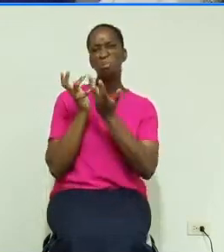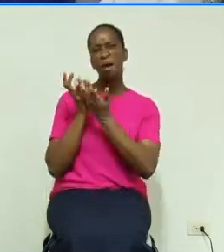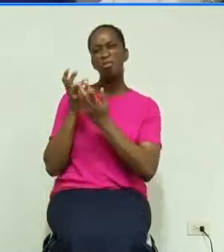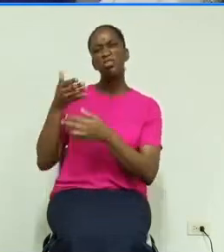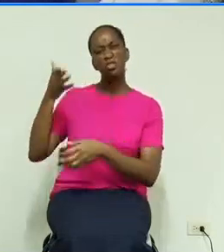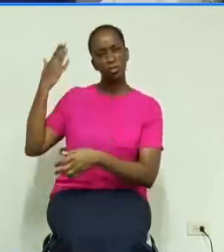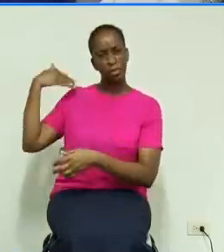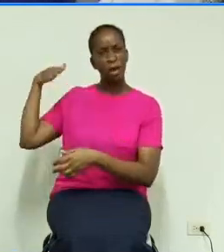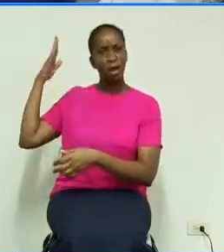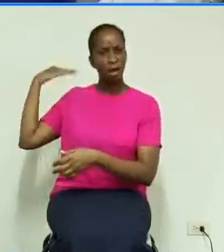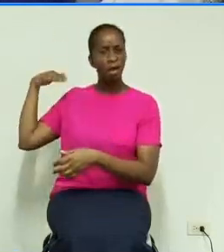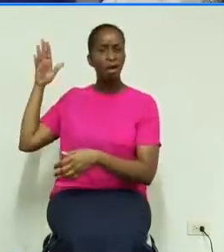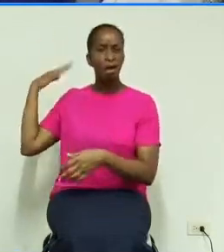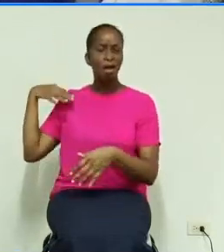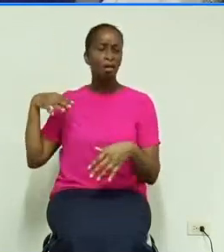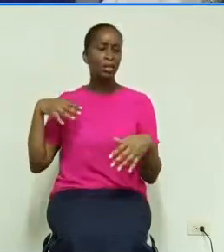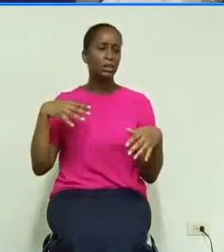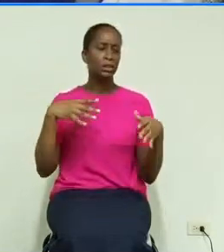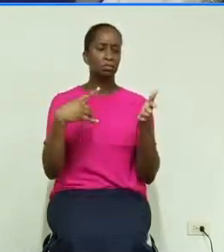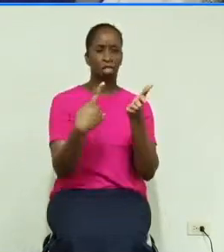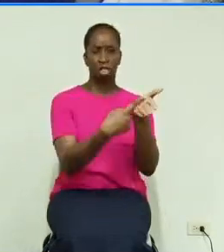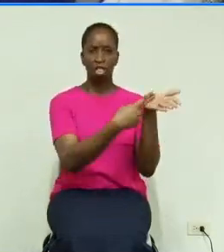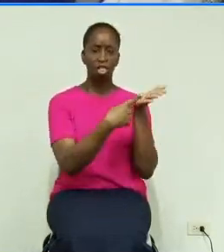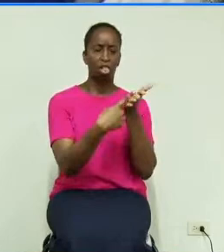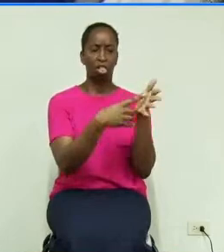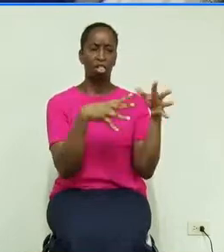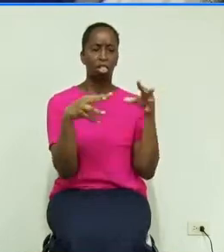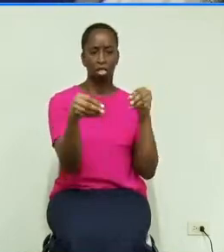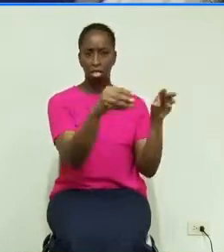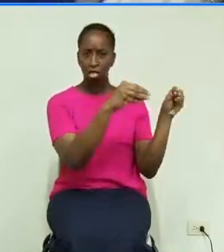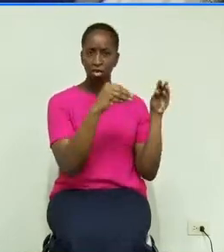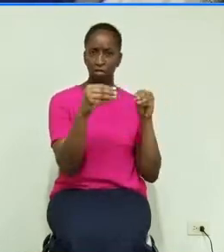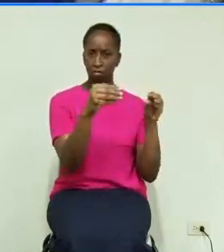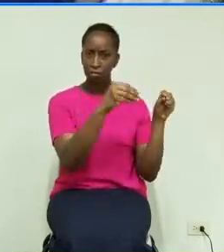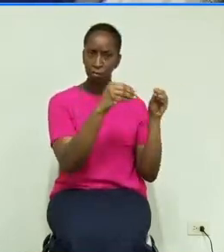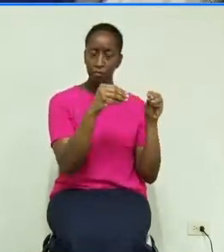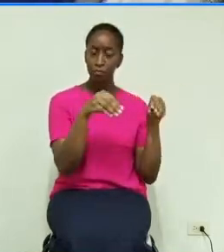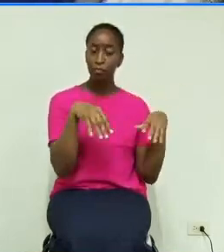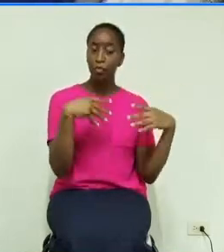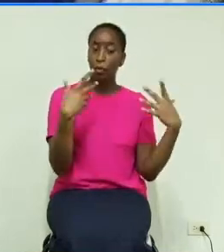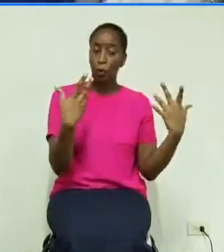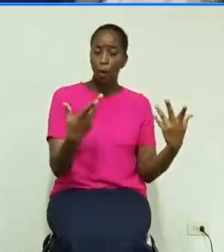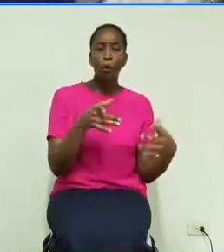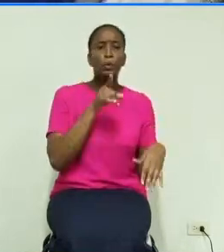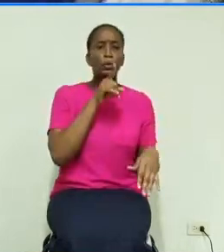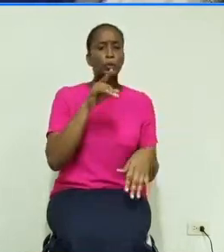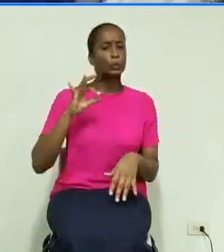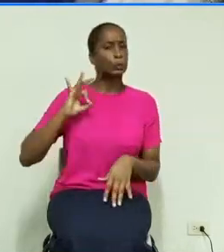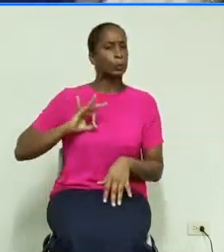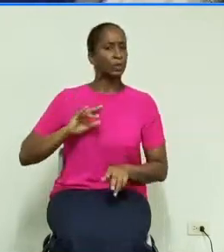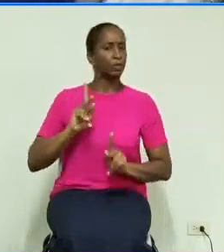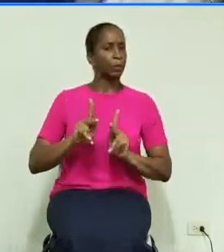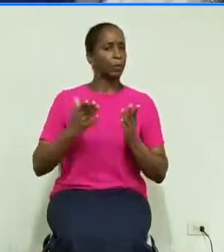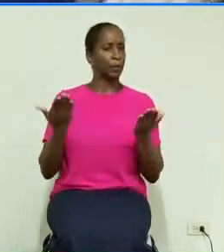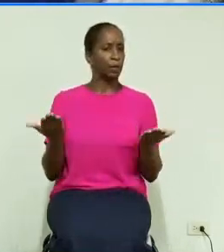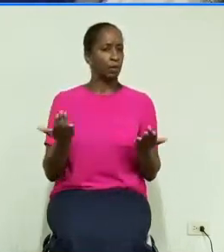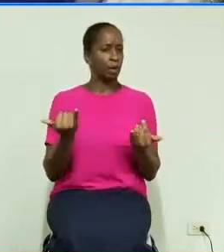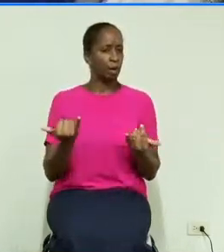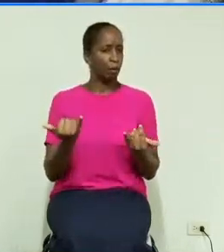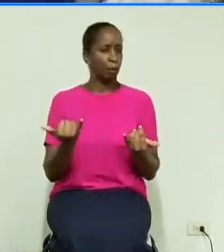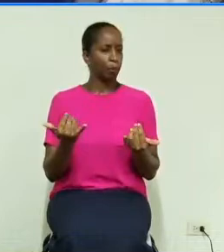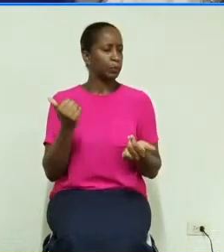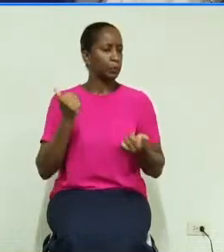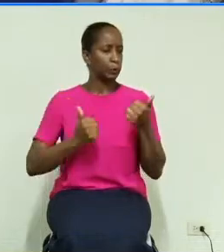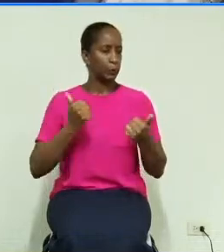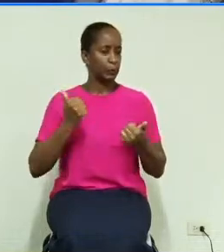Barbados has had a bicameral or two houses of Parliament ever since 1639.